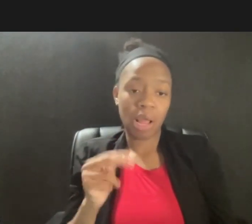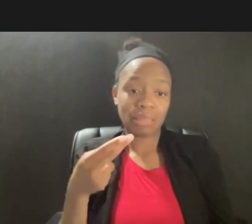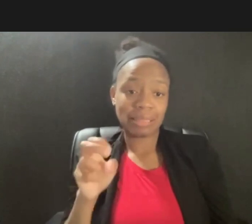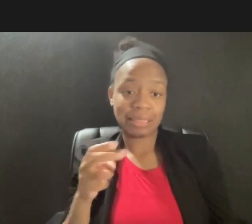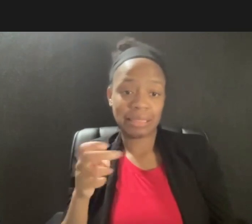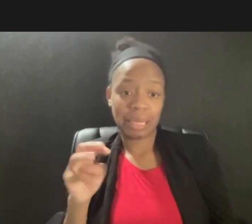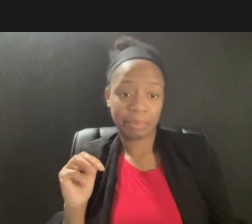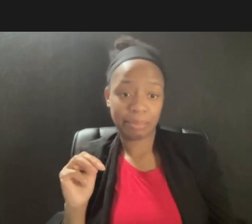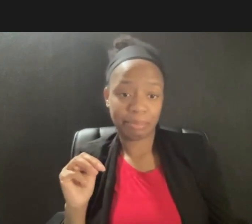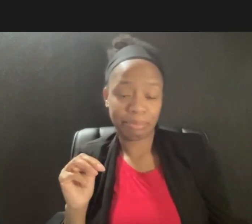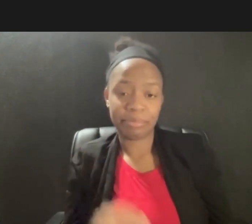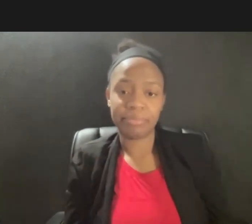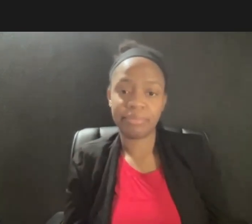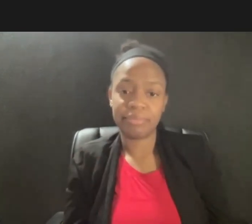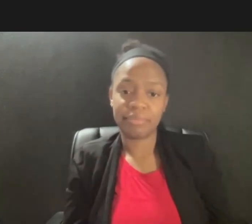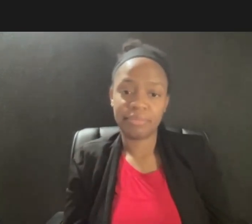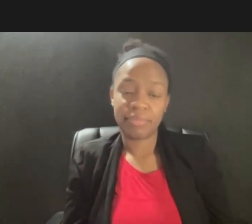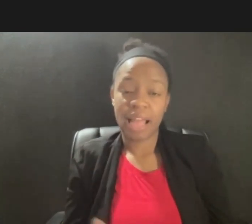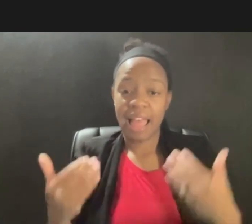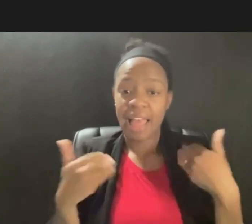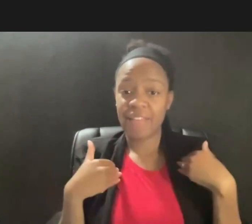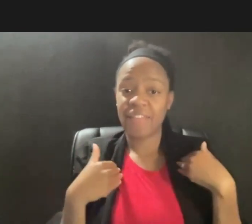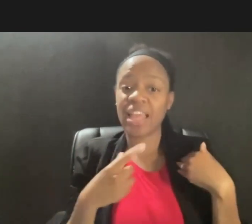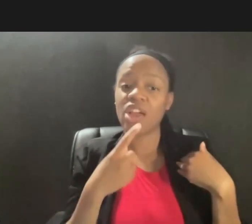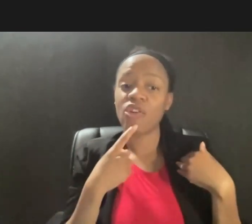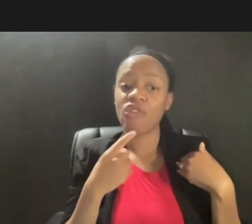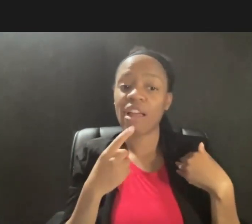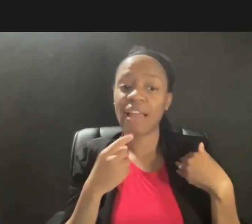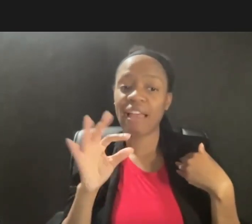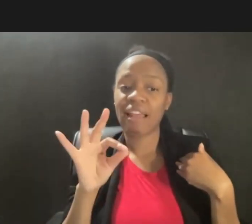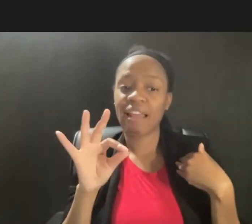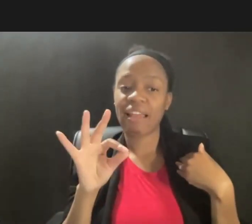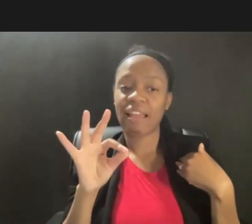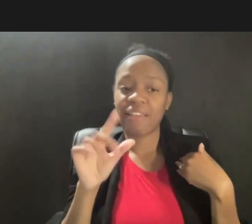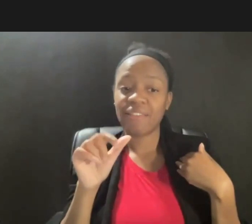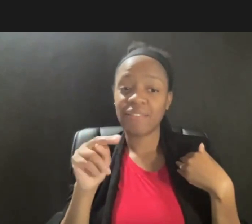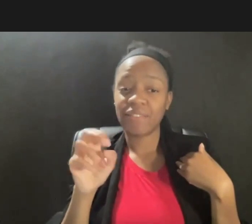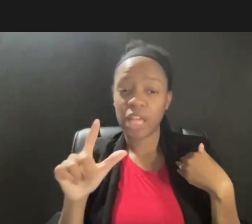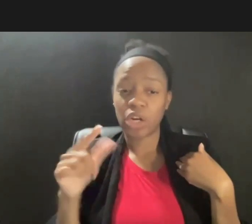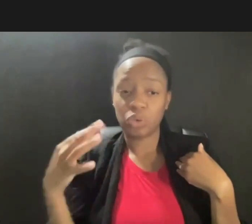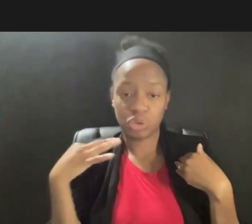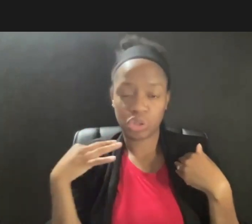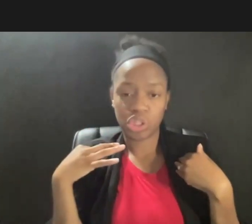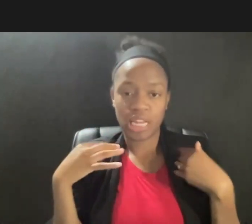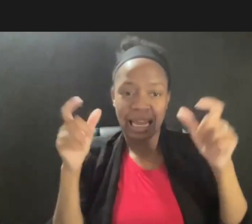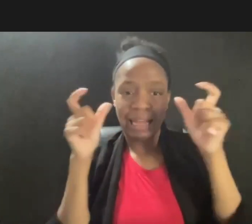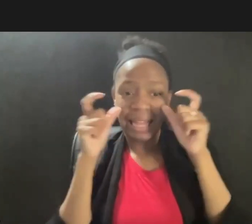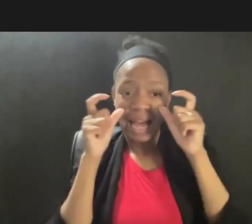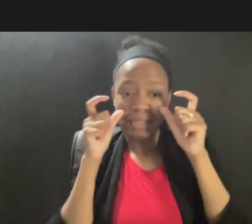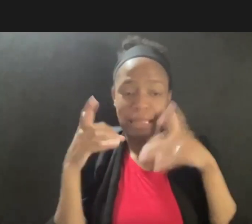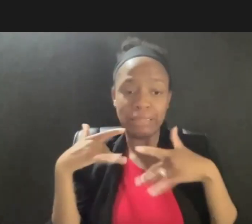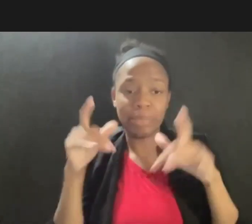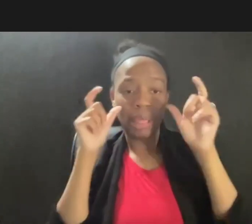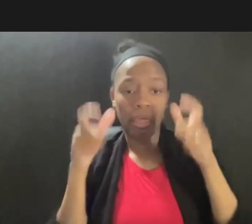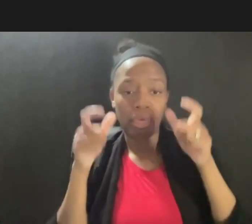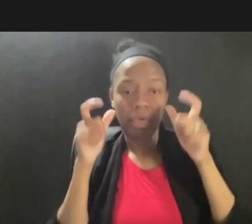pronouns, and I'm wearing a red flannel shirt, a pair of glasses that I can't seem to keep on my face, and I